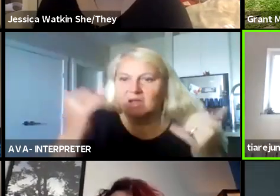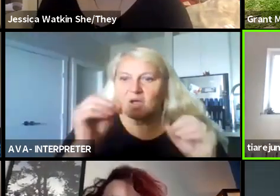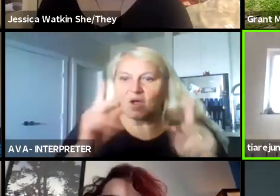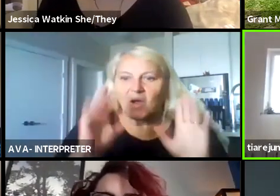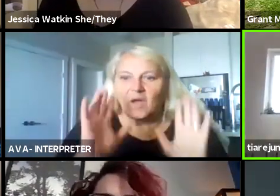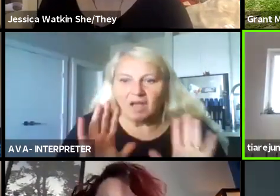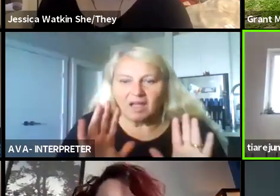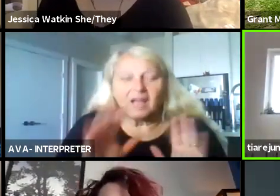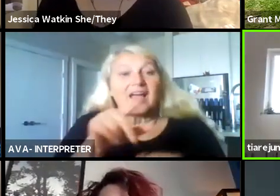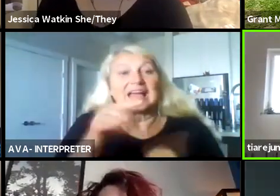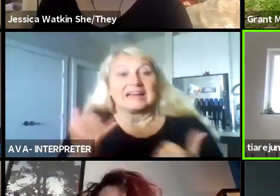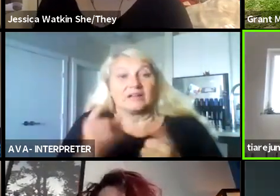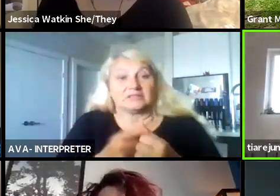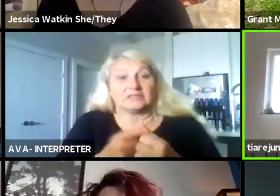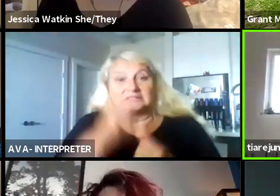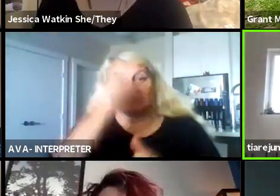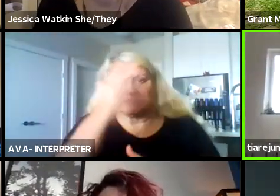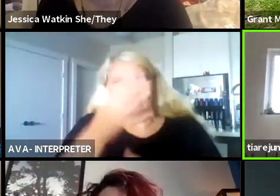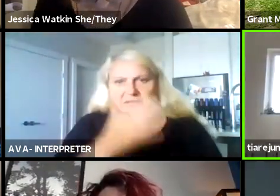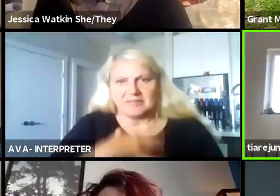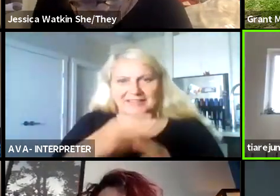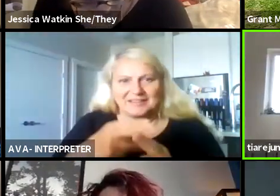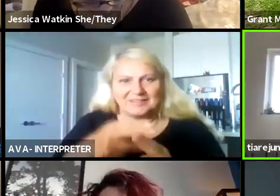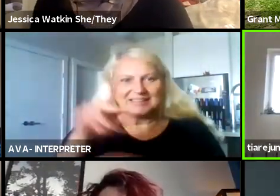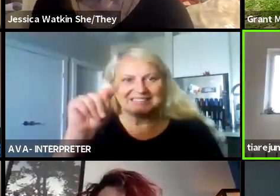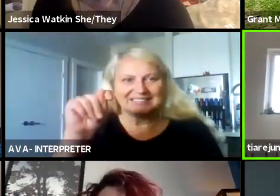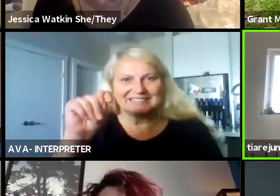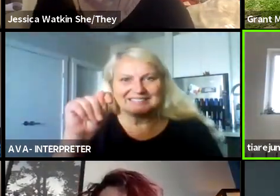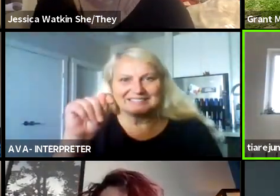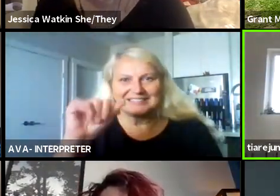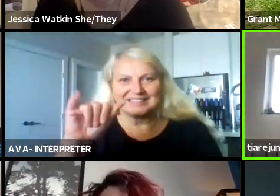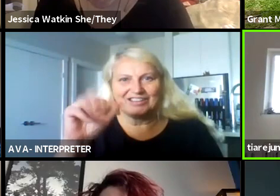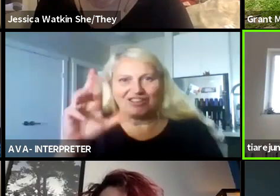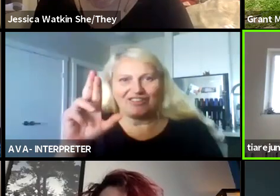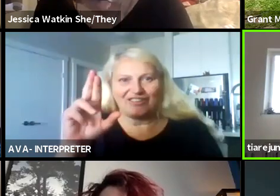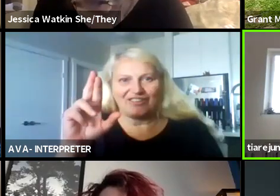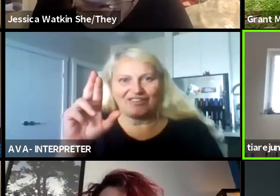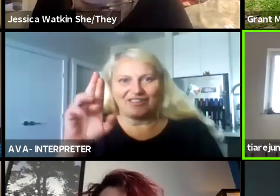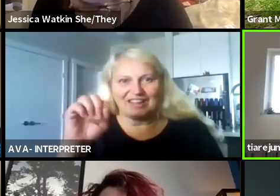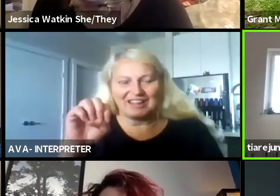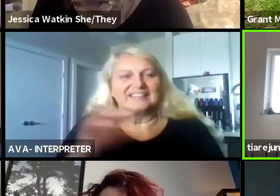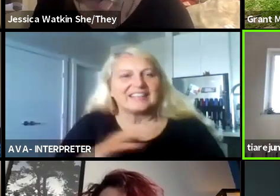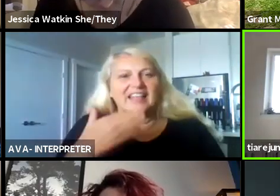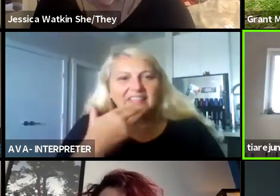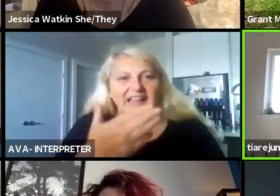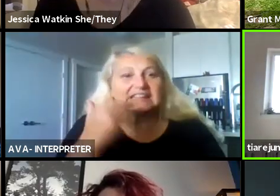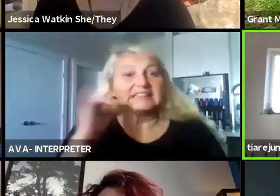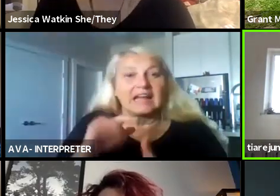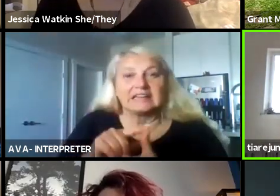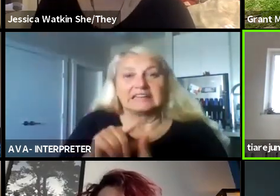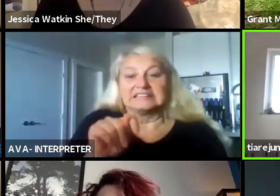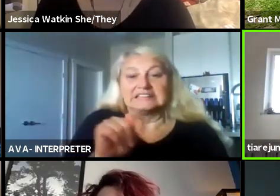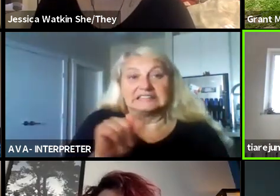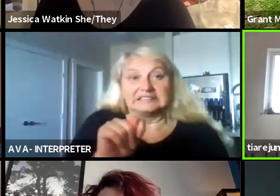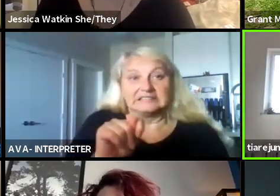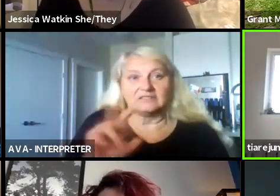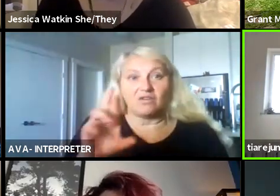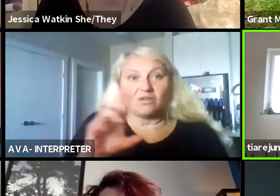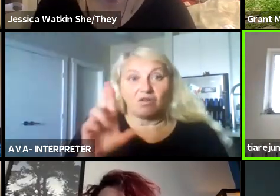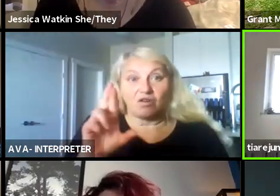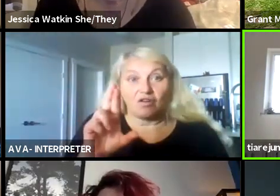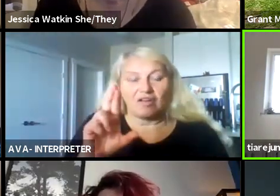Great. So my name is Tiare. Thanks for asking about the pronunciation. It's similar to saying the three letters T-R-A,